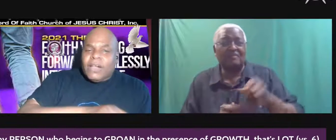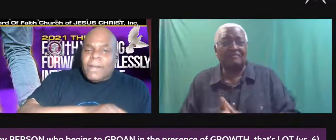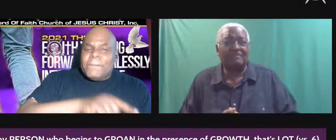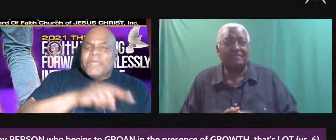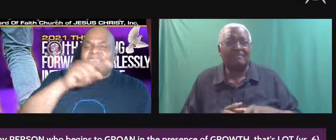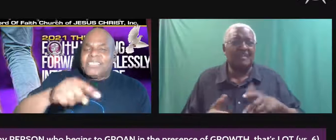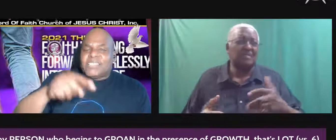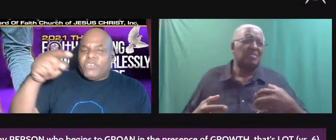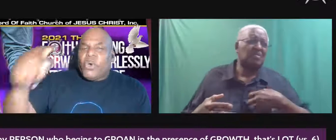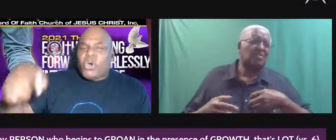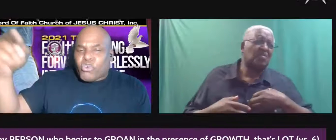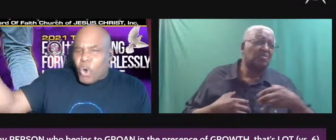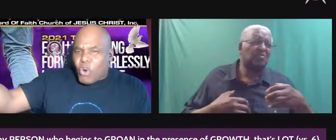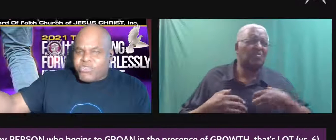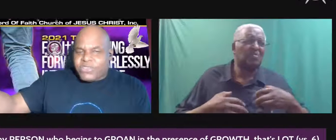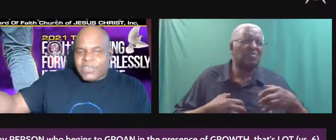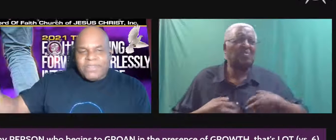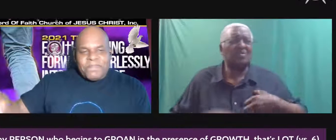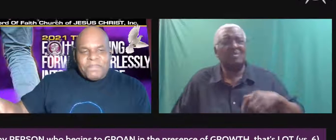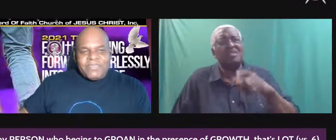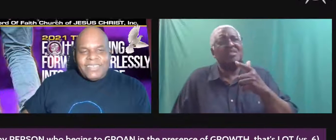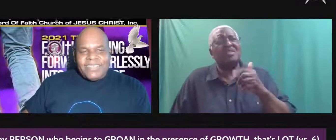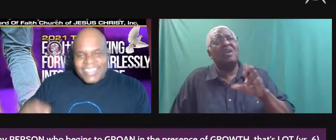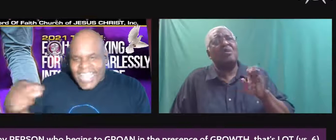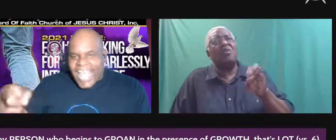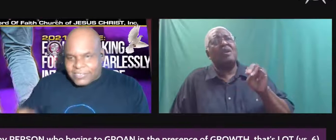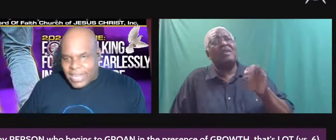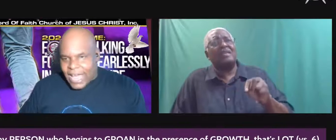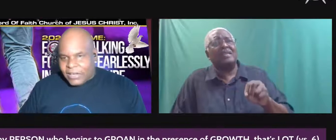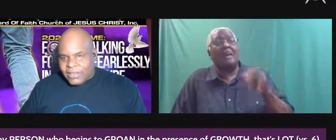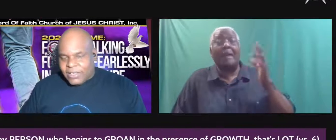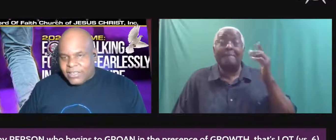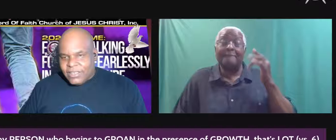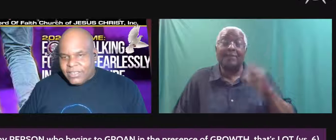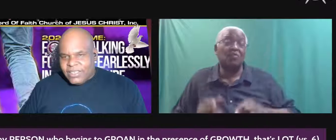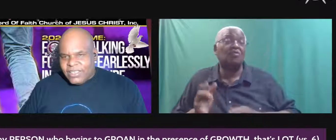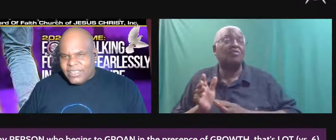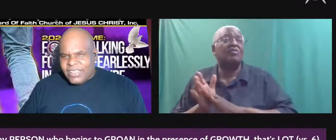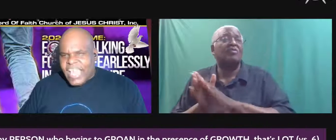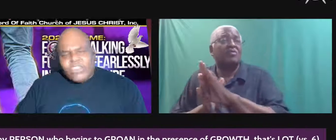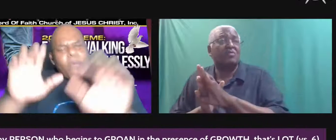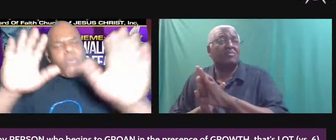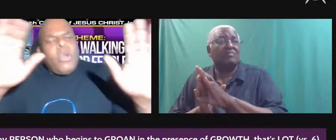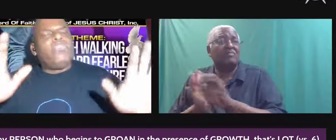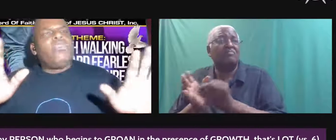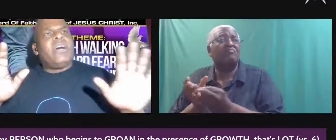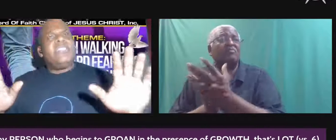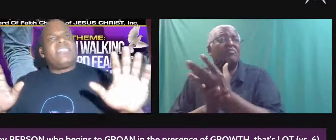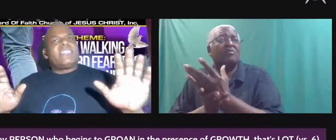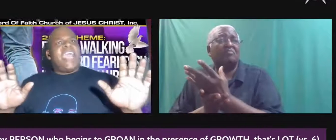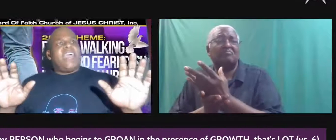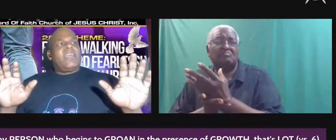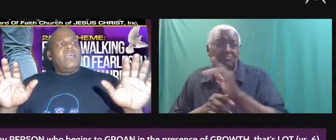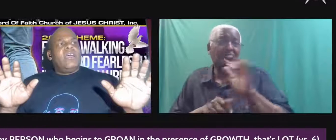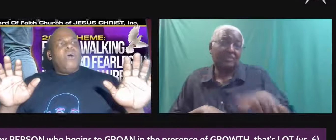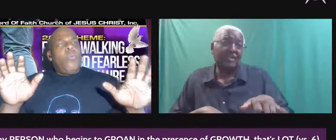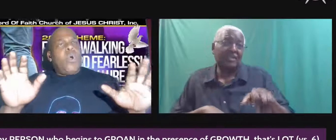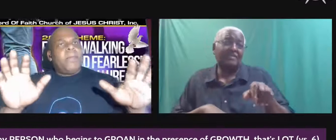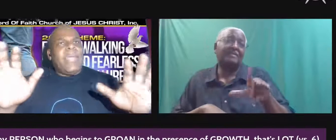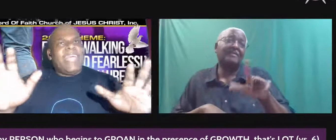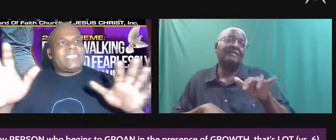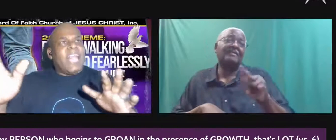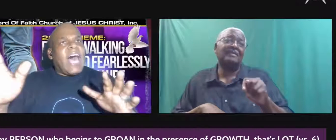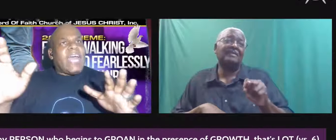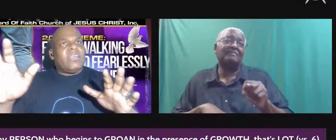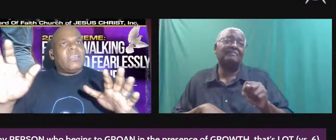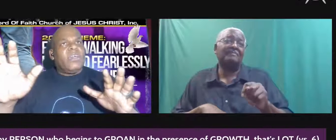grown because of your growth, that's Lot. So I wanted you to understand